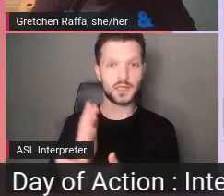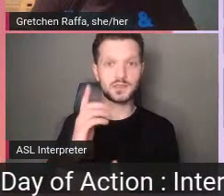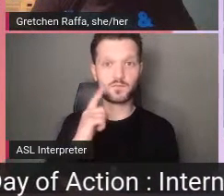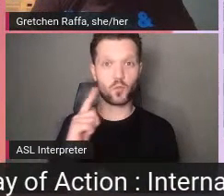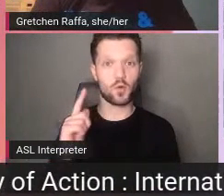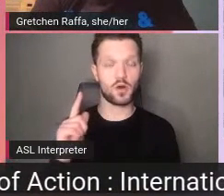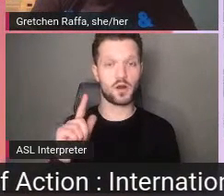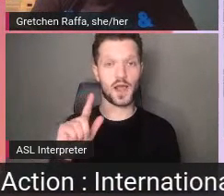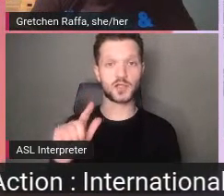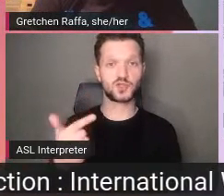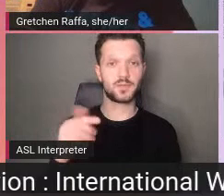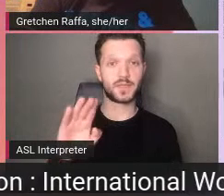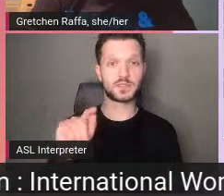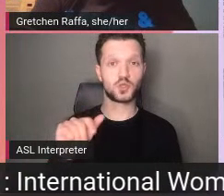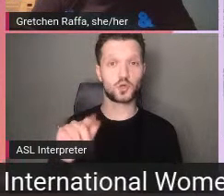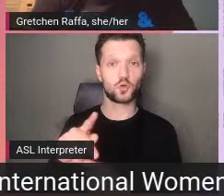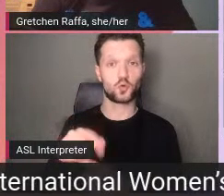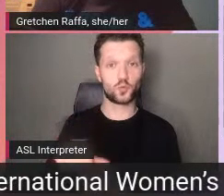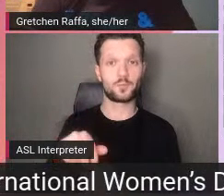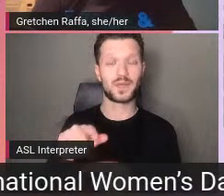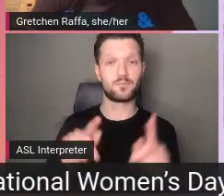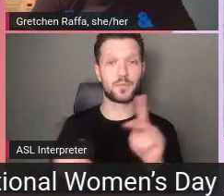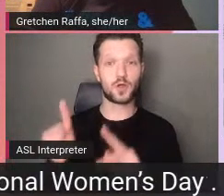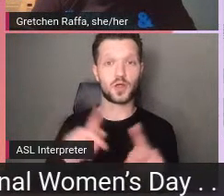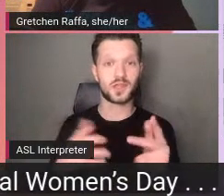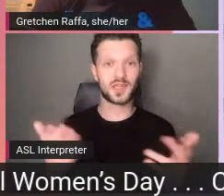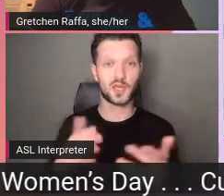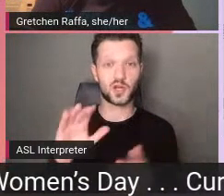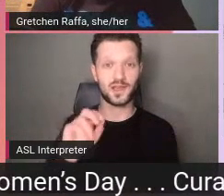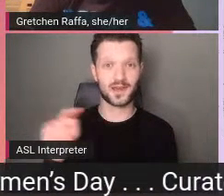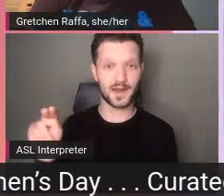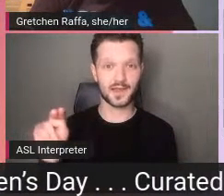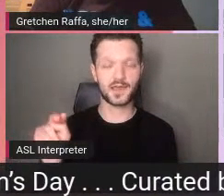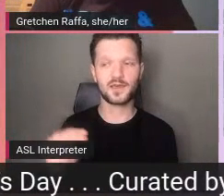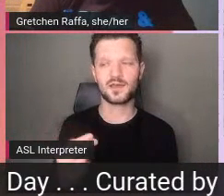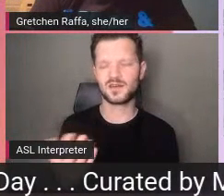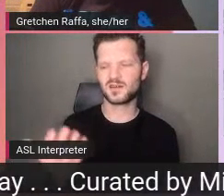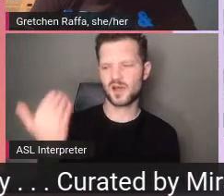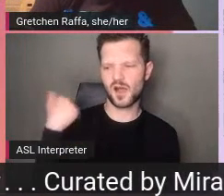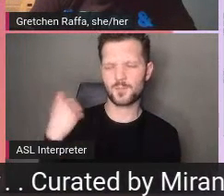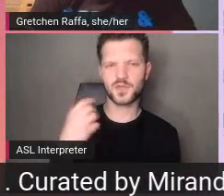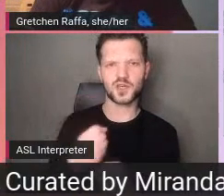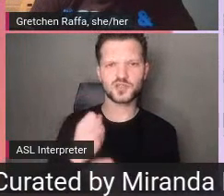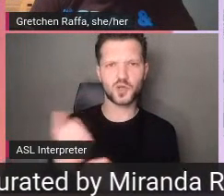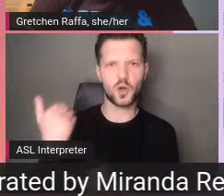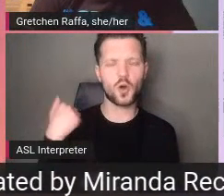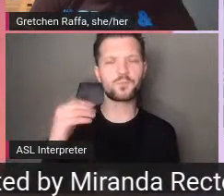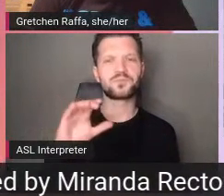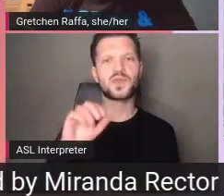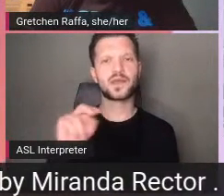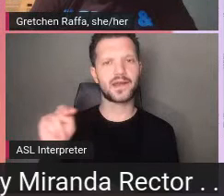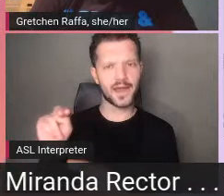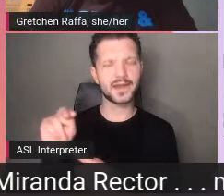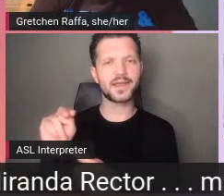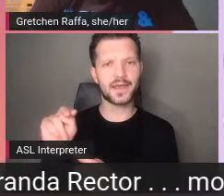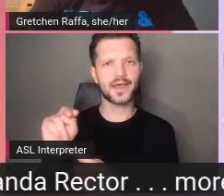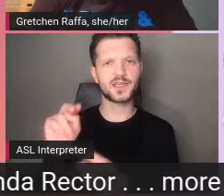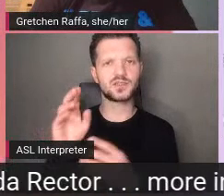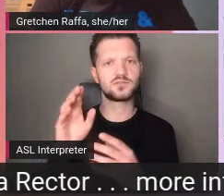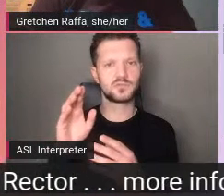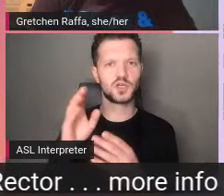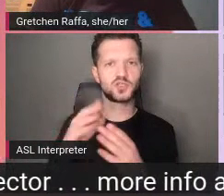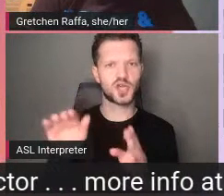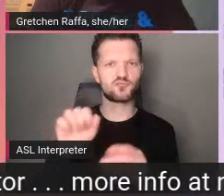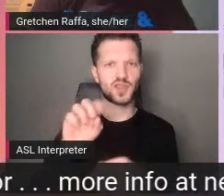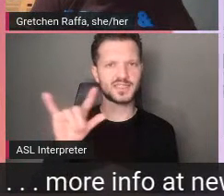state. One of the things that happened a couple of years ago, actually, the Connecticut General